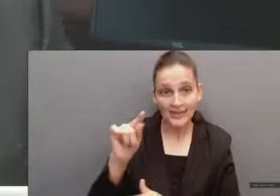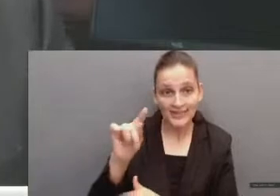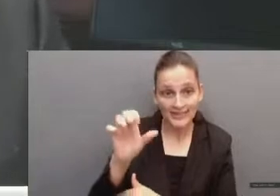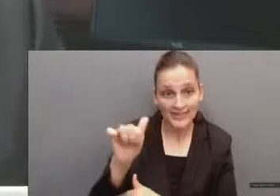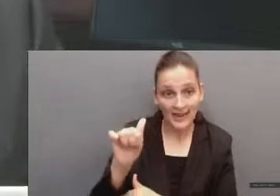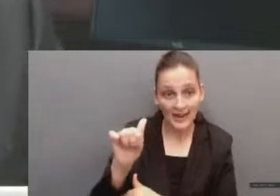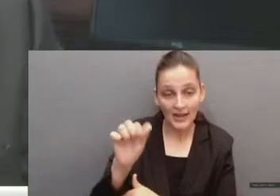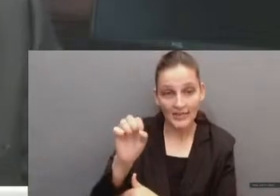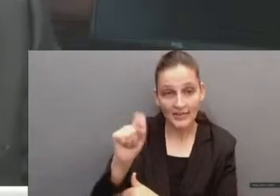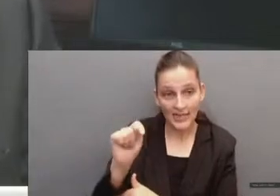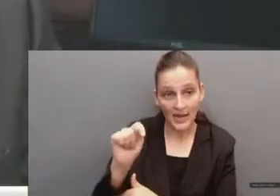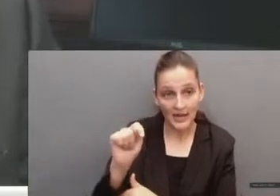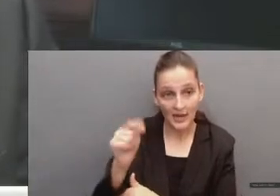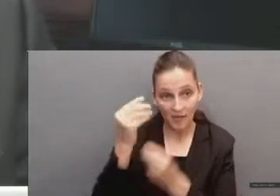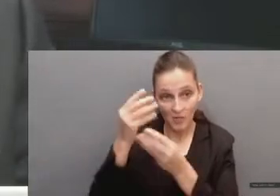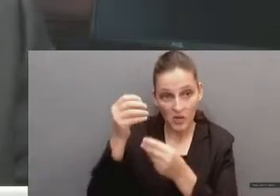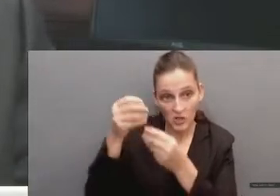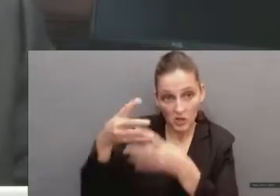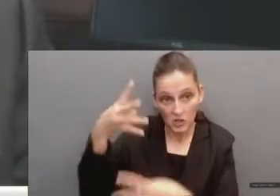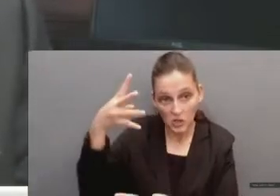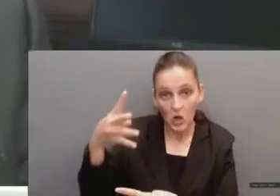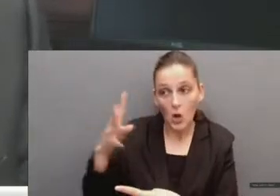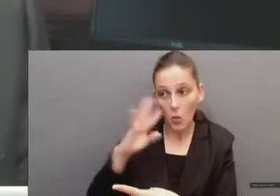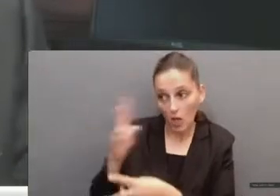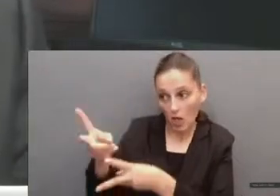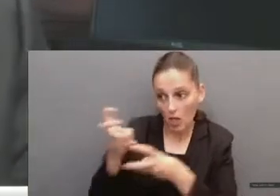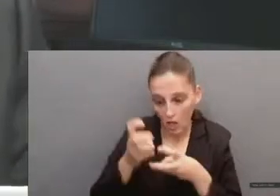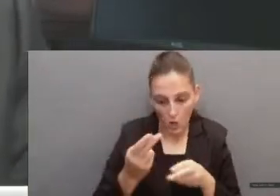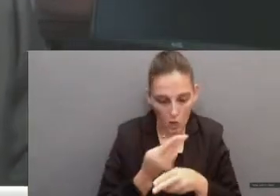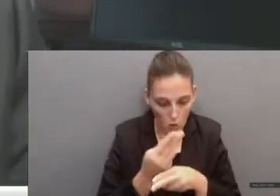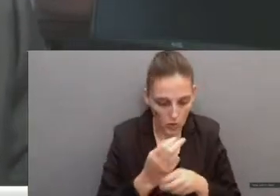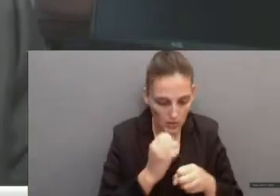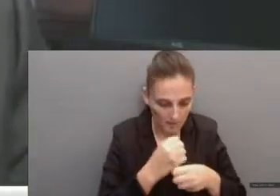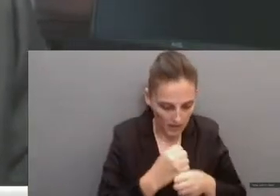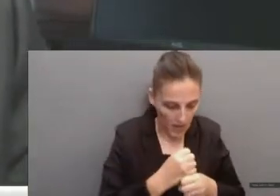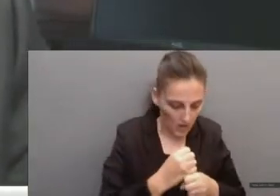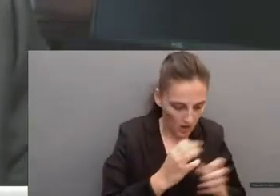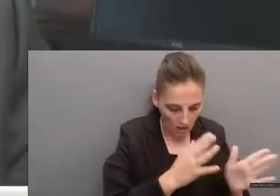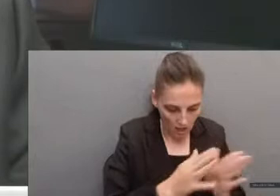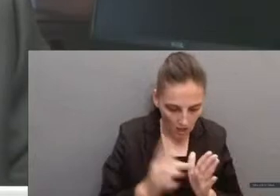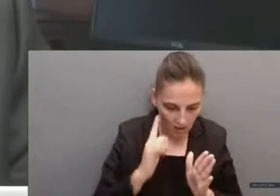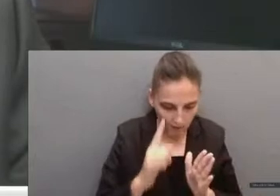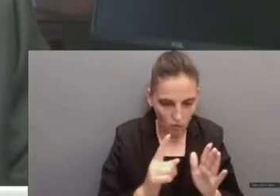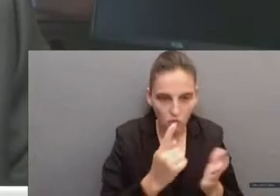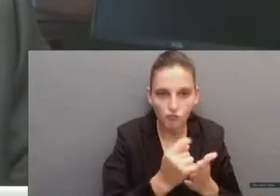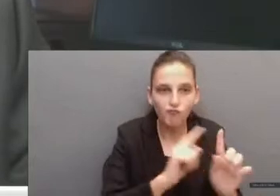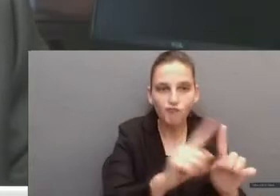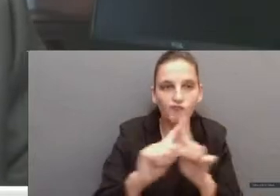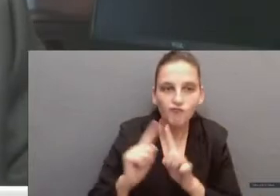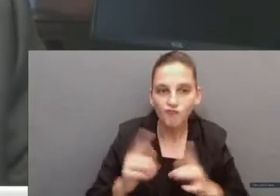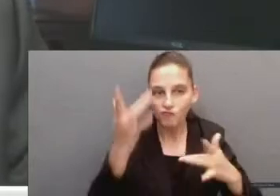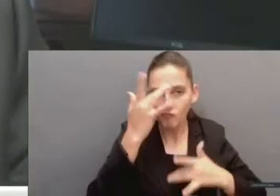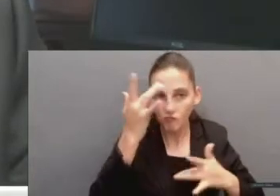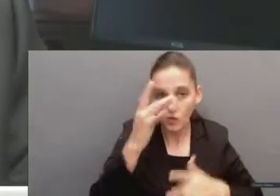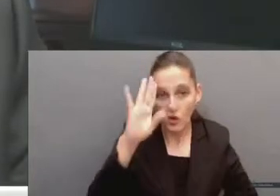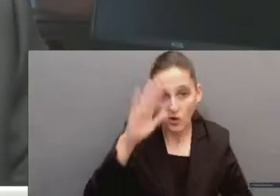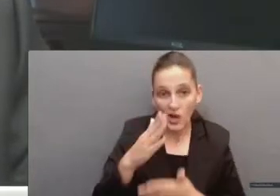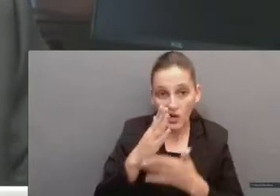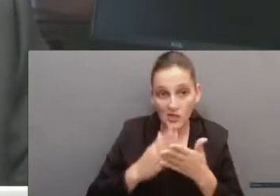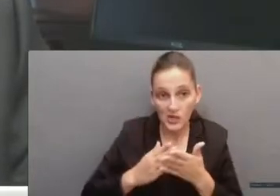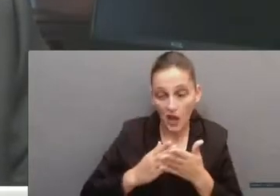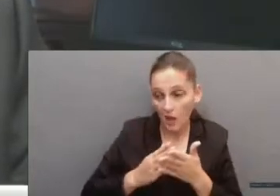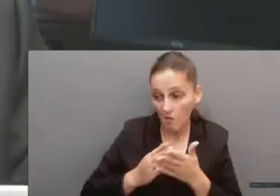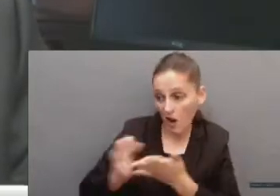algorithms, predictive algorithms to treat various disorders and diseases. We already know that some of these algorithms are